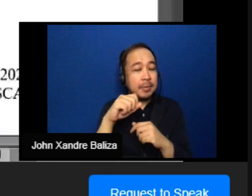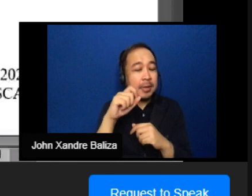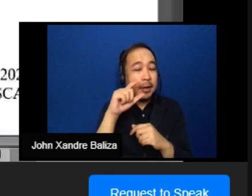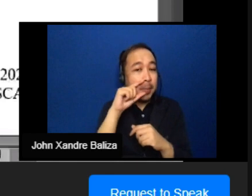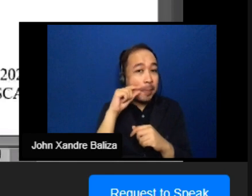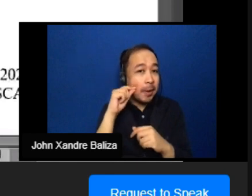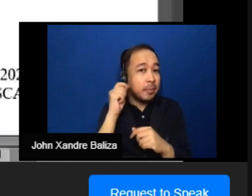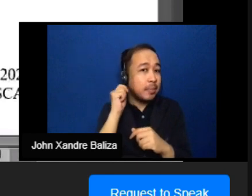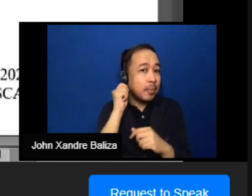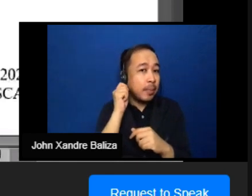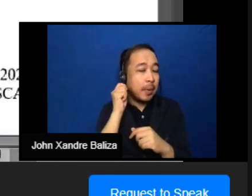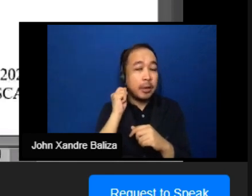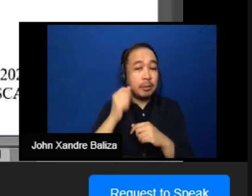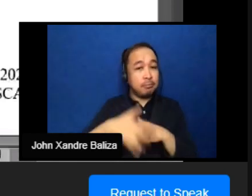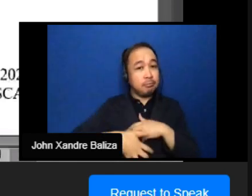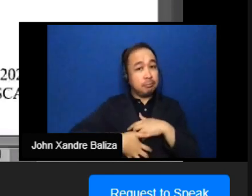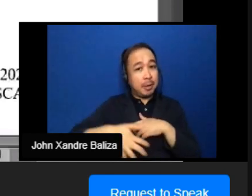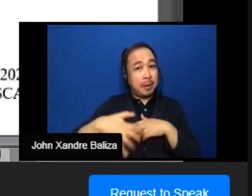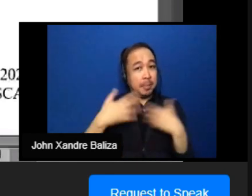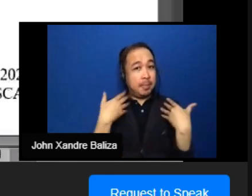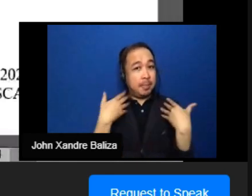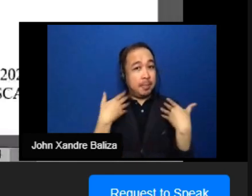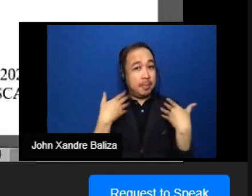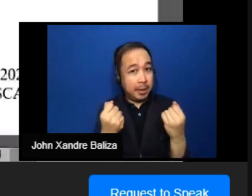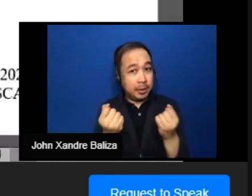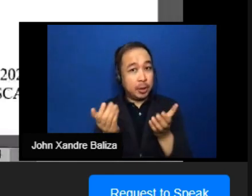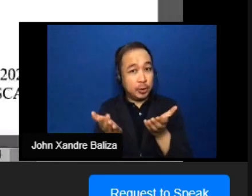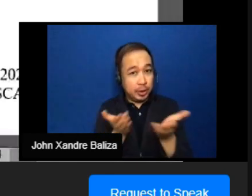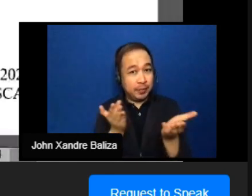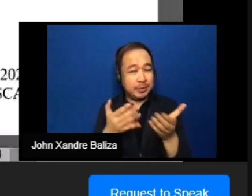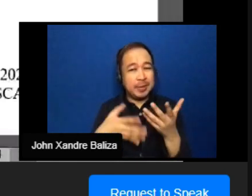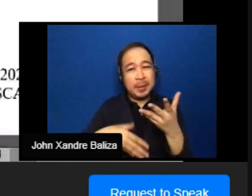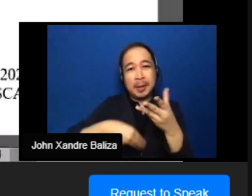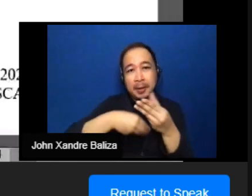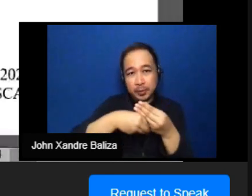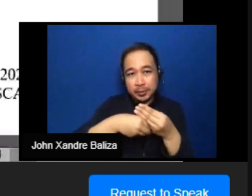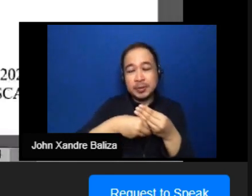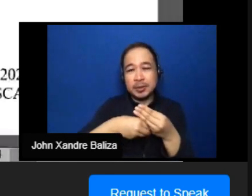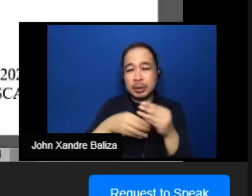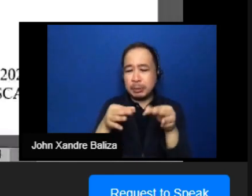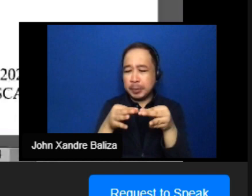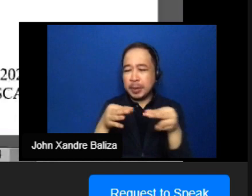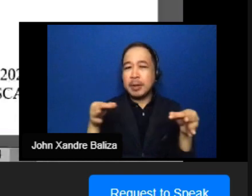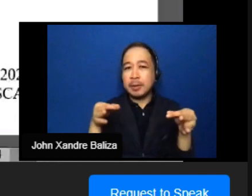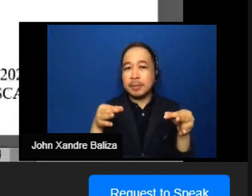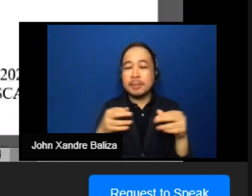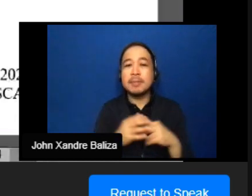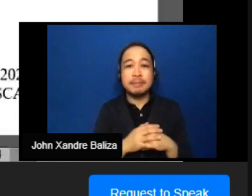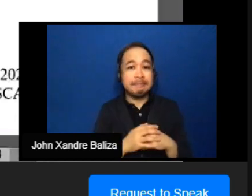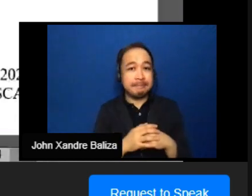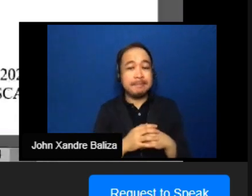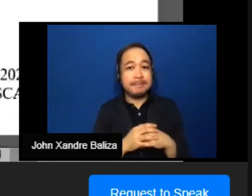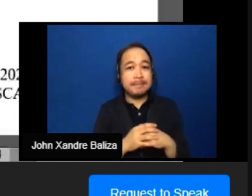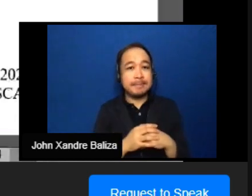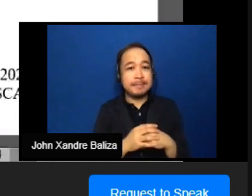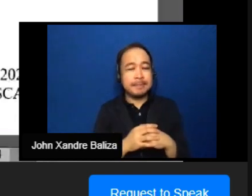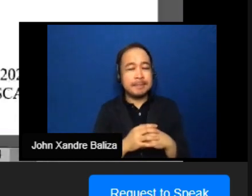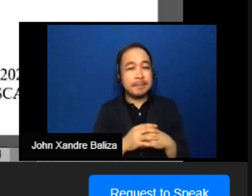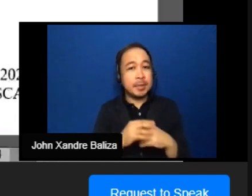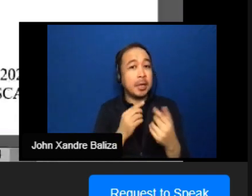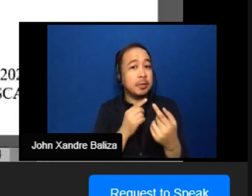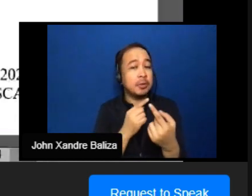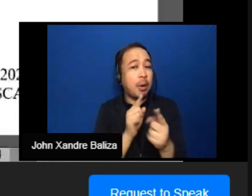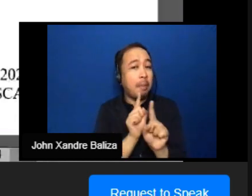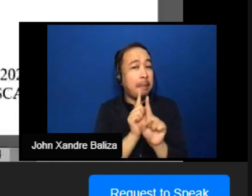Kindly ask the Secretariat to add in accordance with ICPT Program